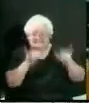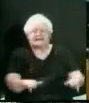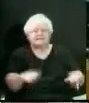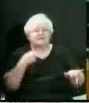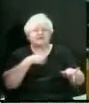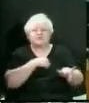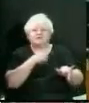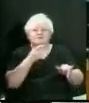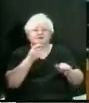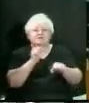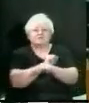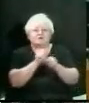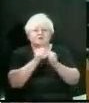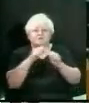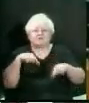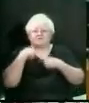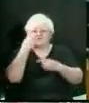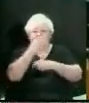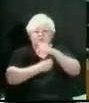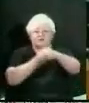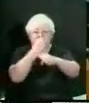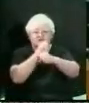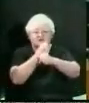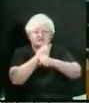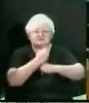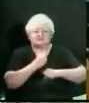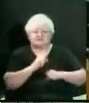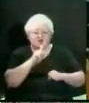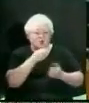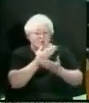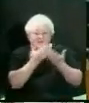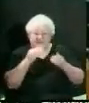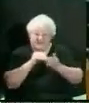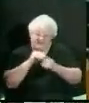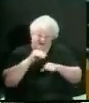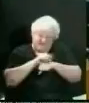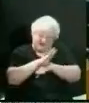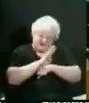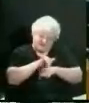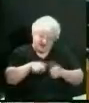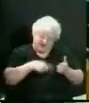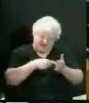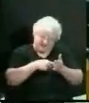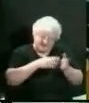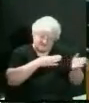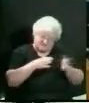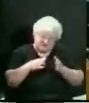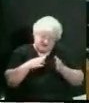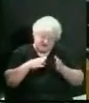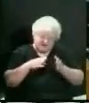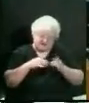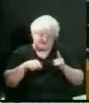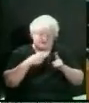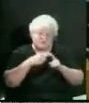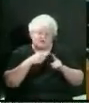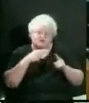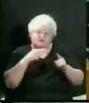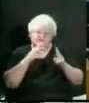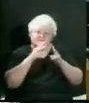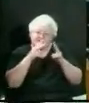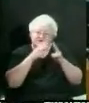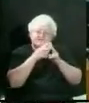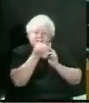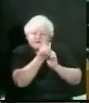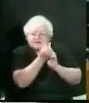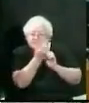been dealing with for years. And the only thing that's affected by this plan that's a change is when you get to those very, very steep